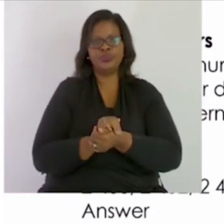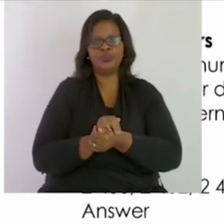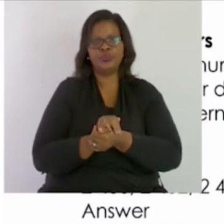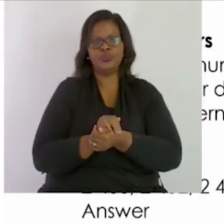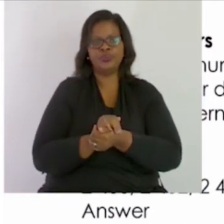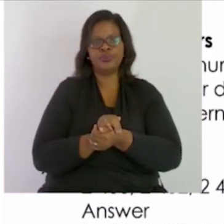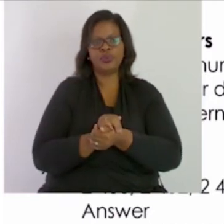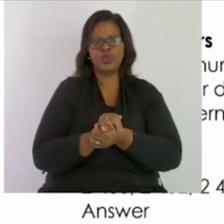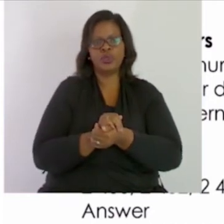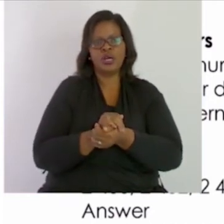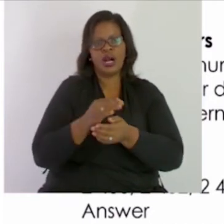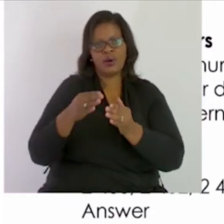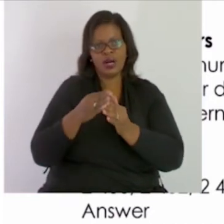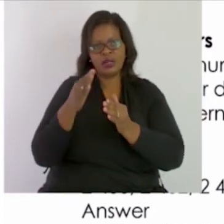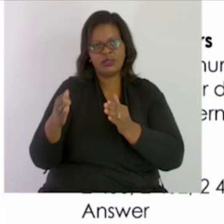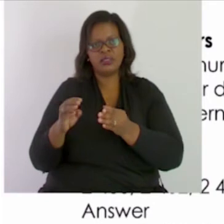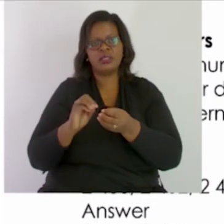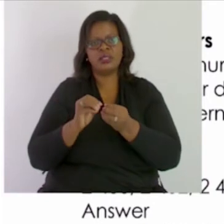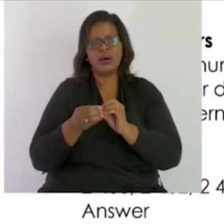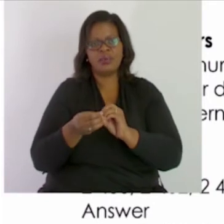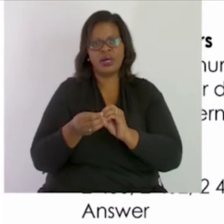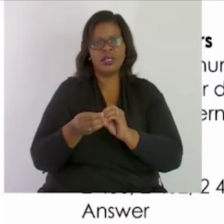So our third number now becomes